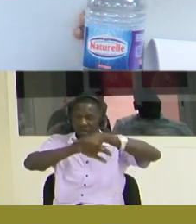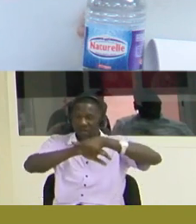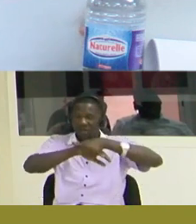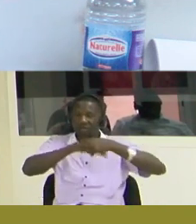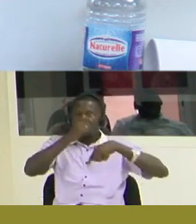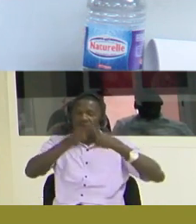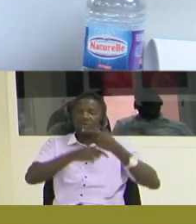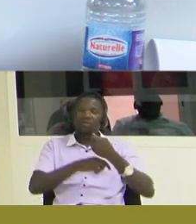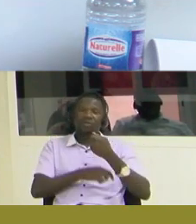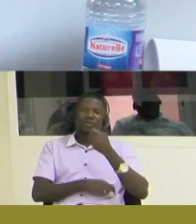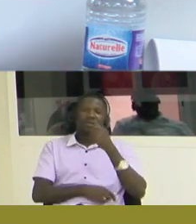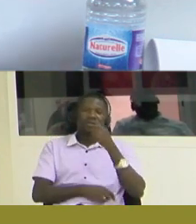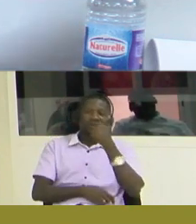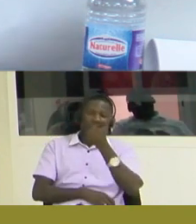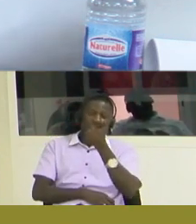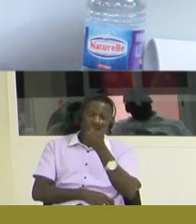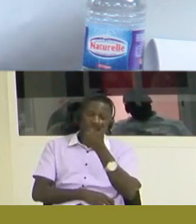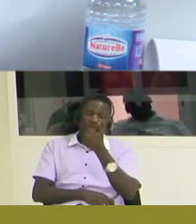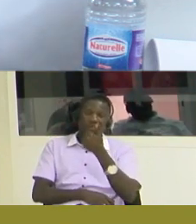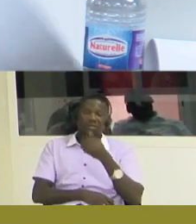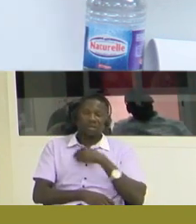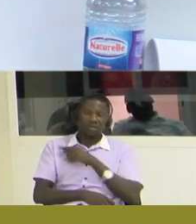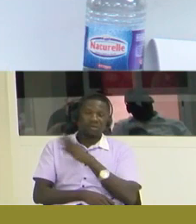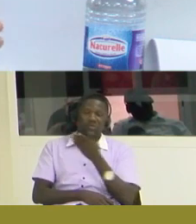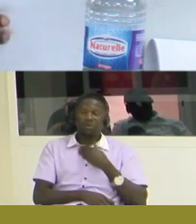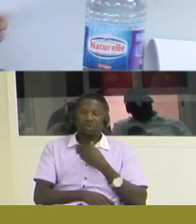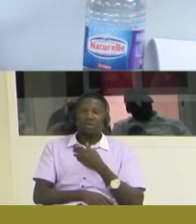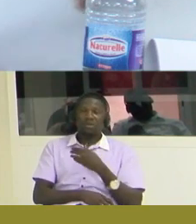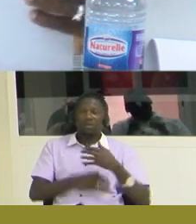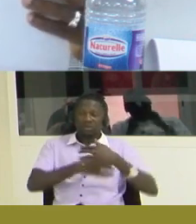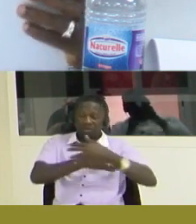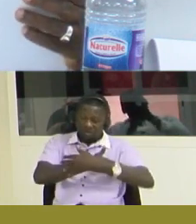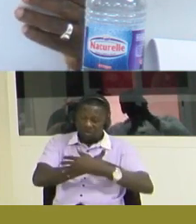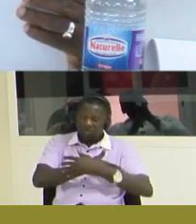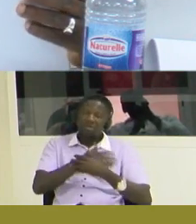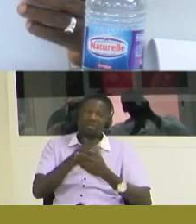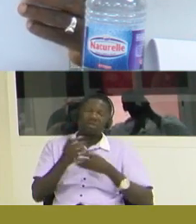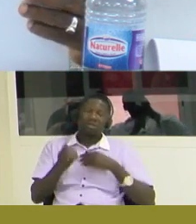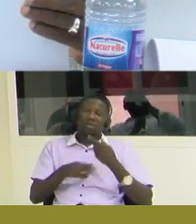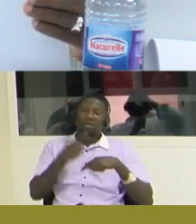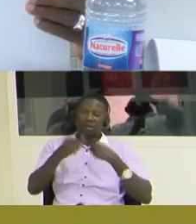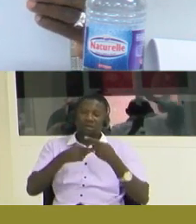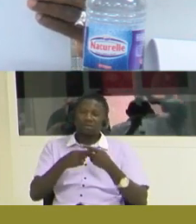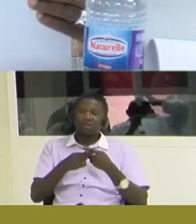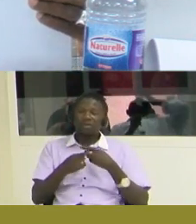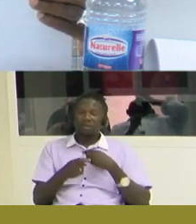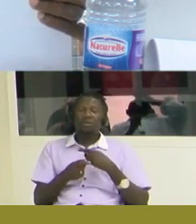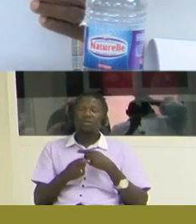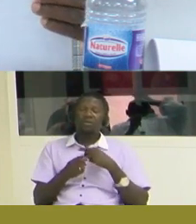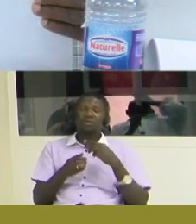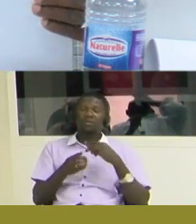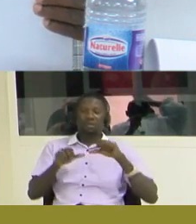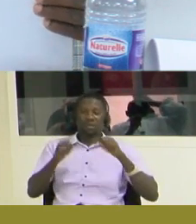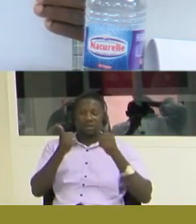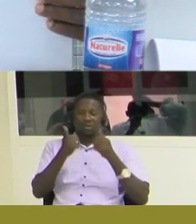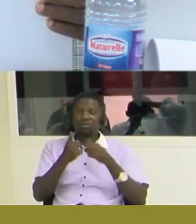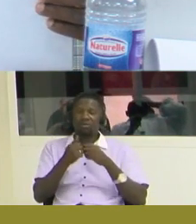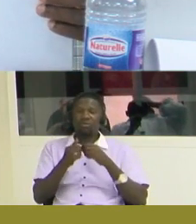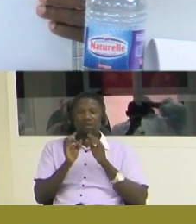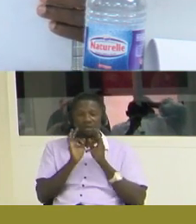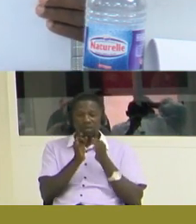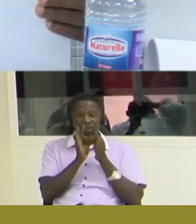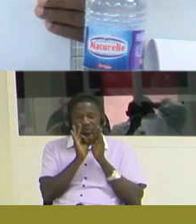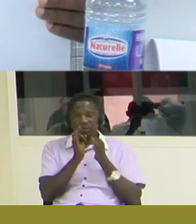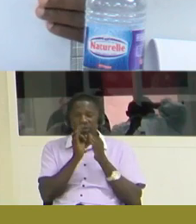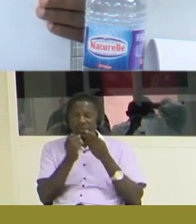and then we hugged and then afterwards they started to debrief us to tell us what